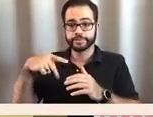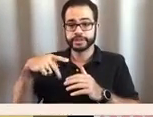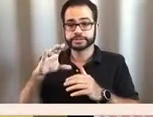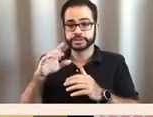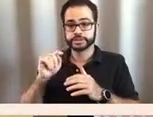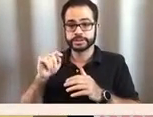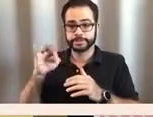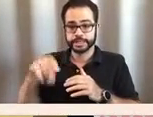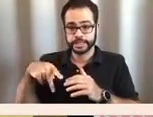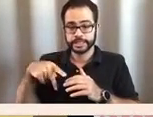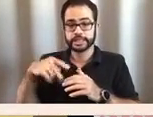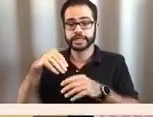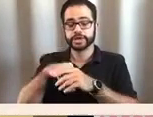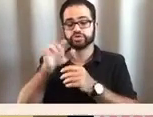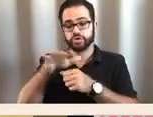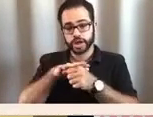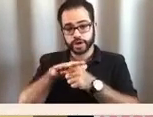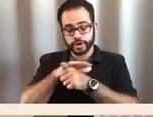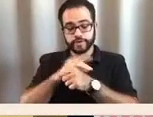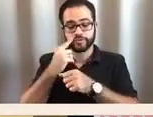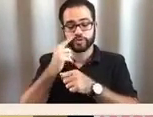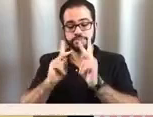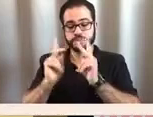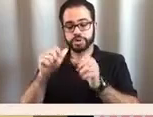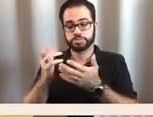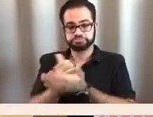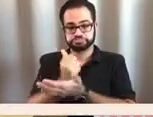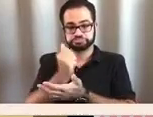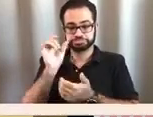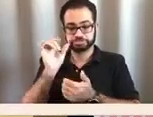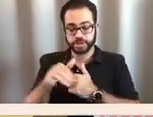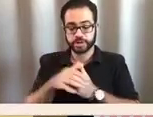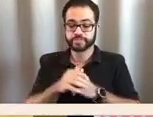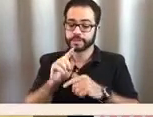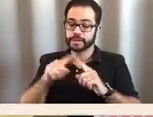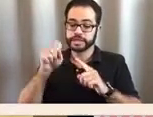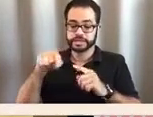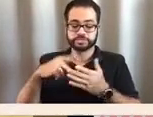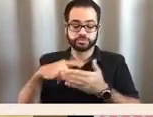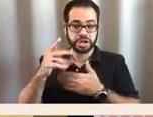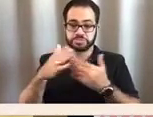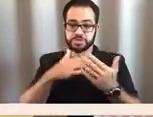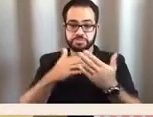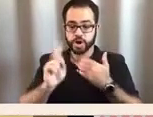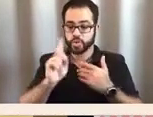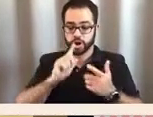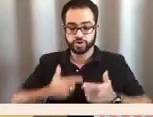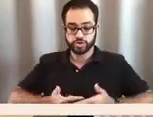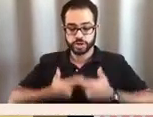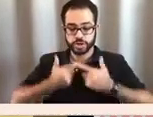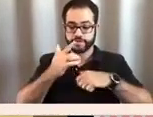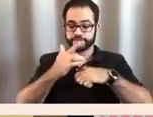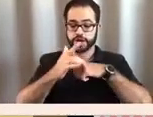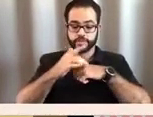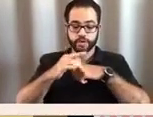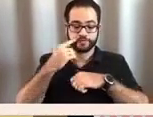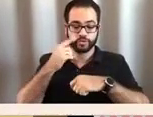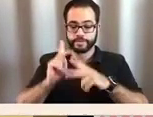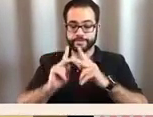that students in your area can take advantage of that. Although these programs, regardless of where you live, are available to